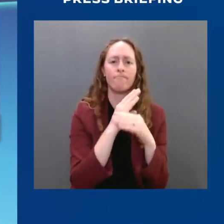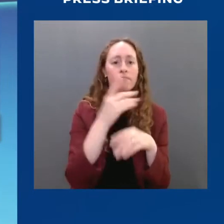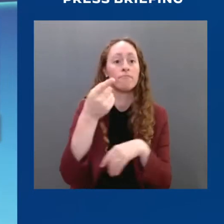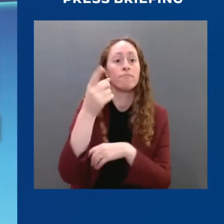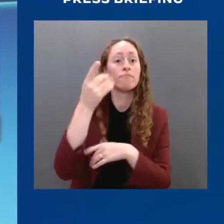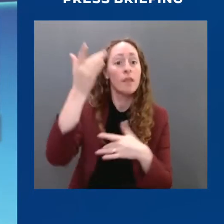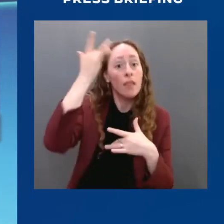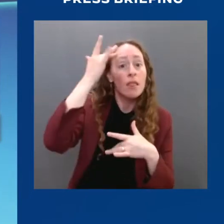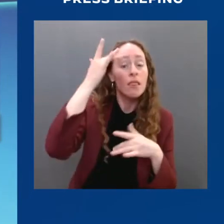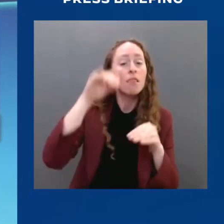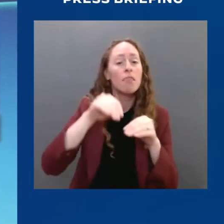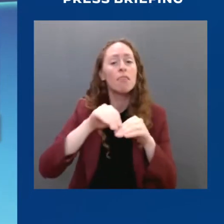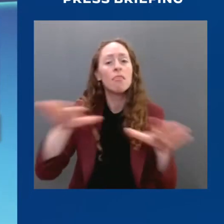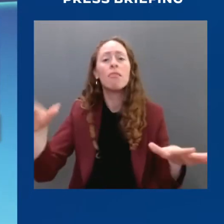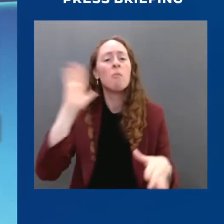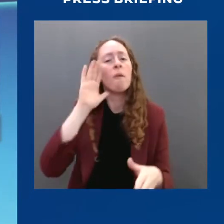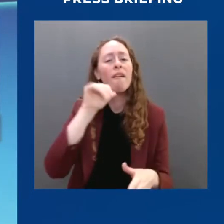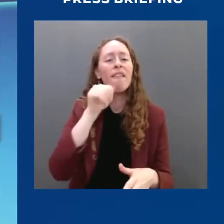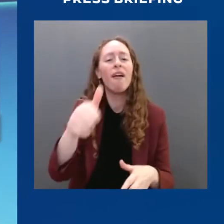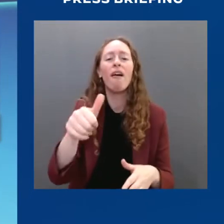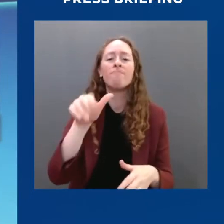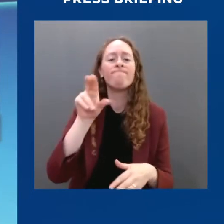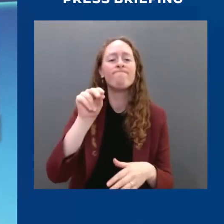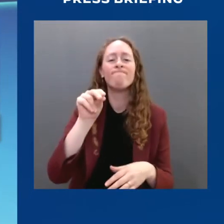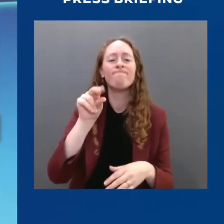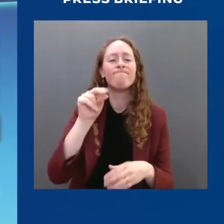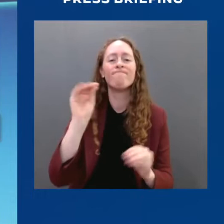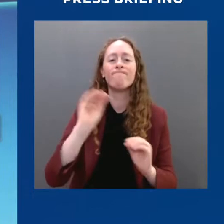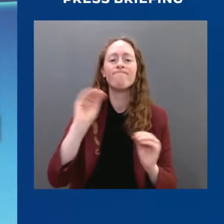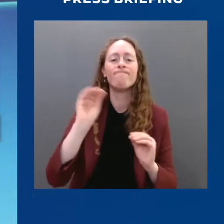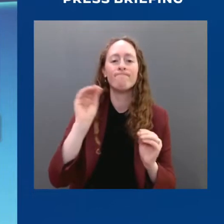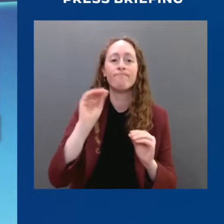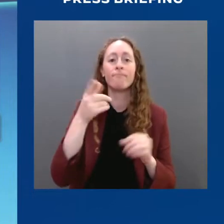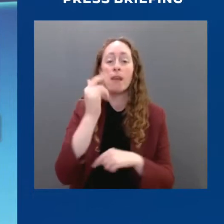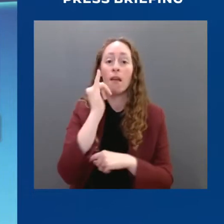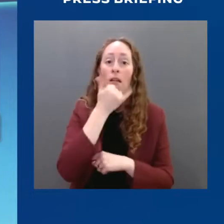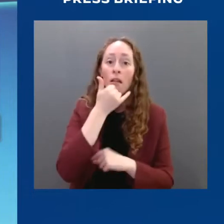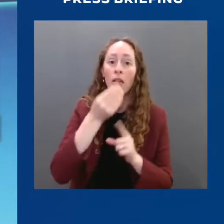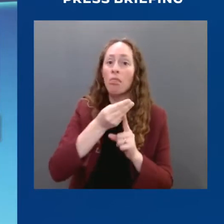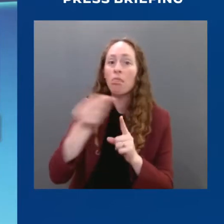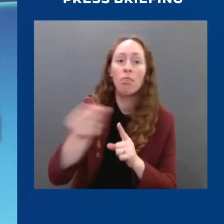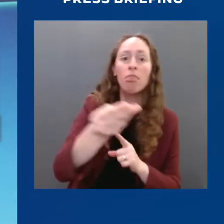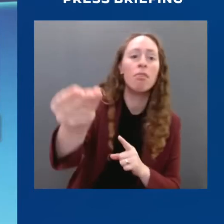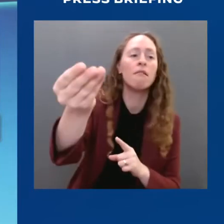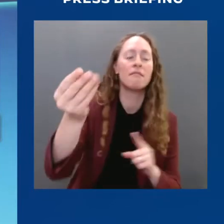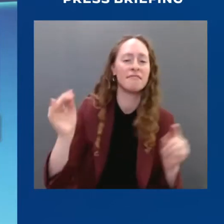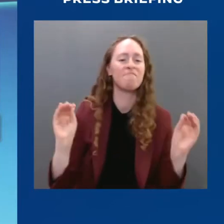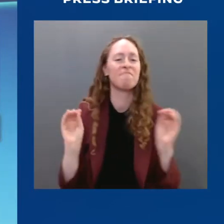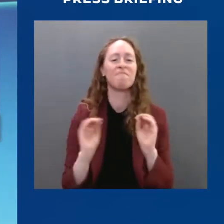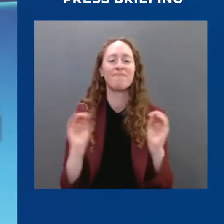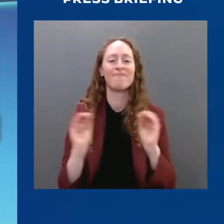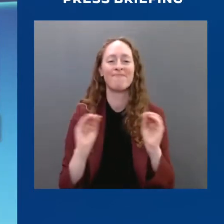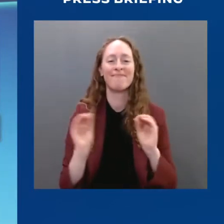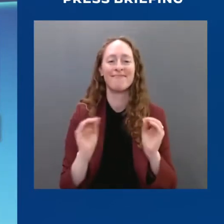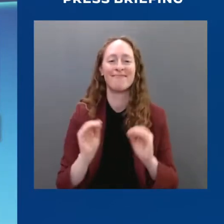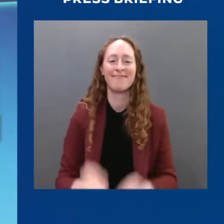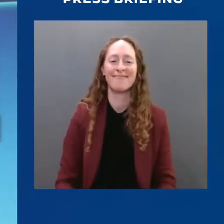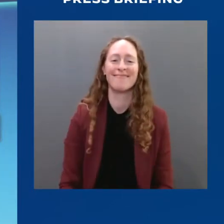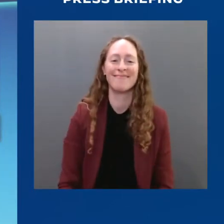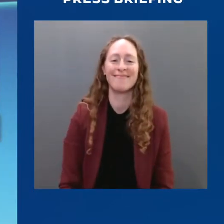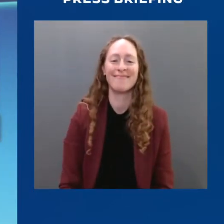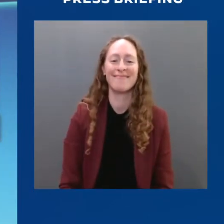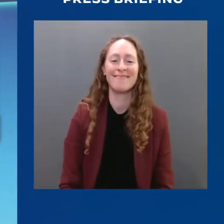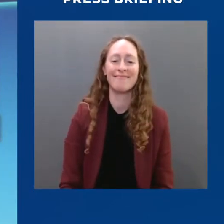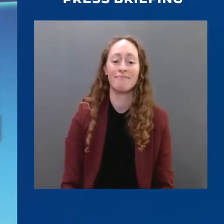others. We have made high-quality masks widely available. And the CDC has developed COVID-19 community levels,